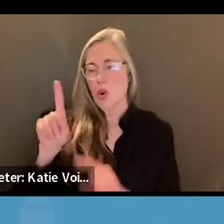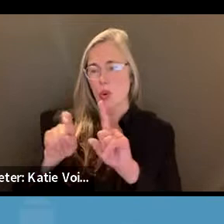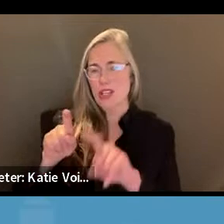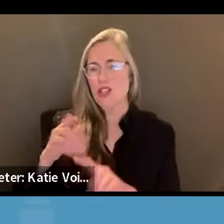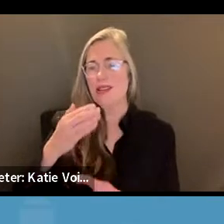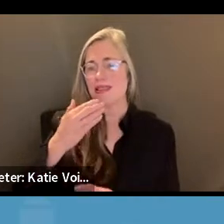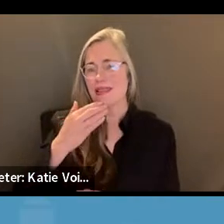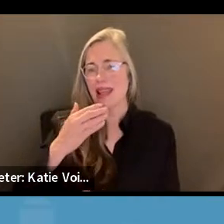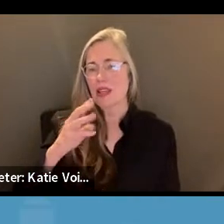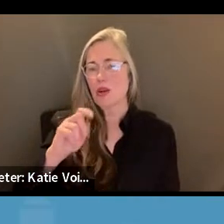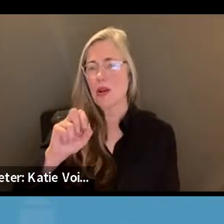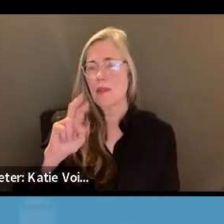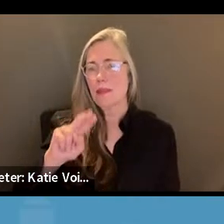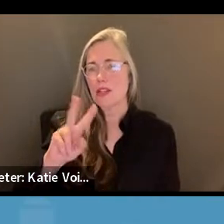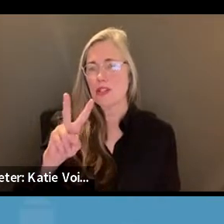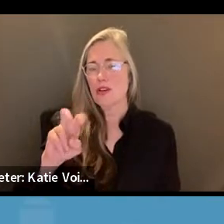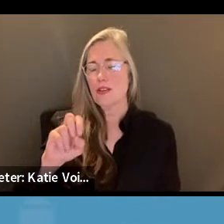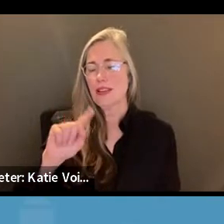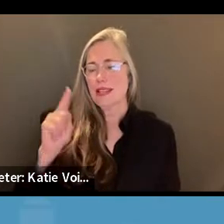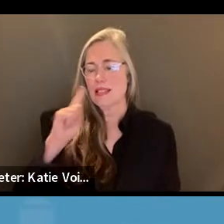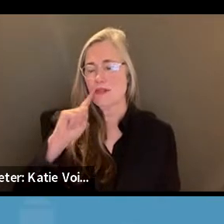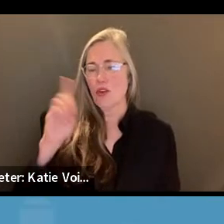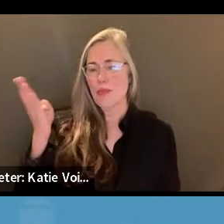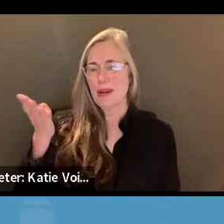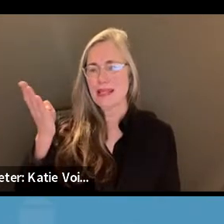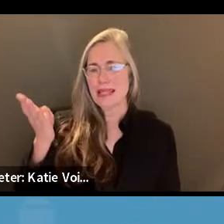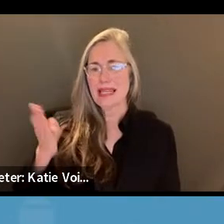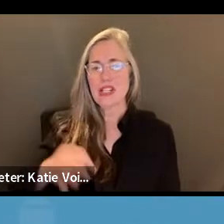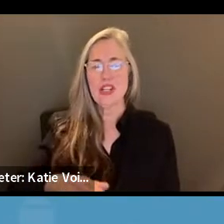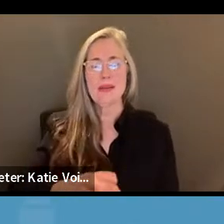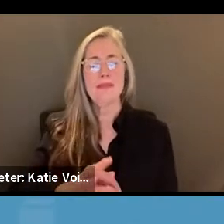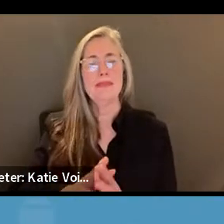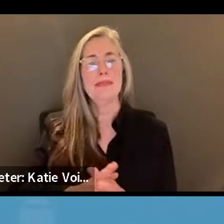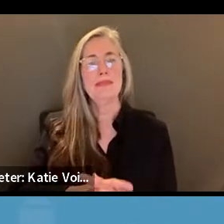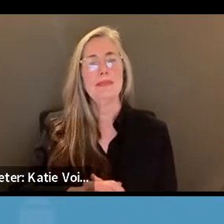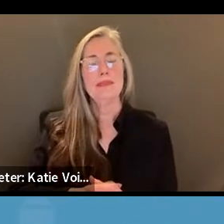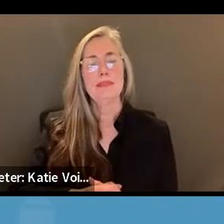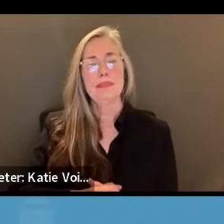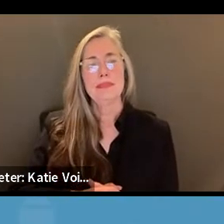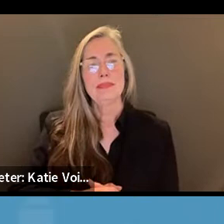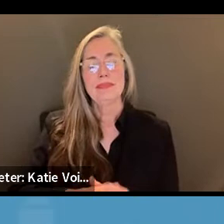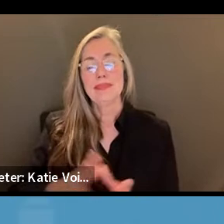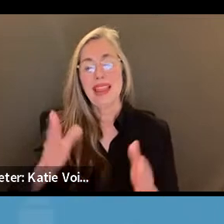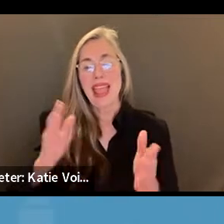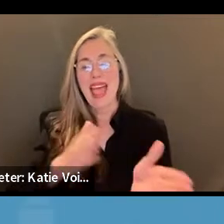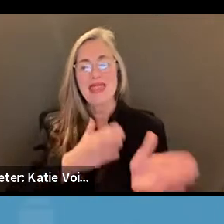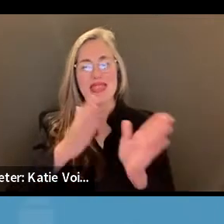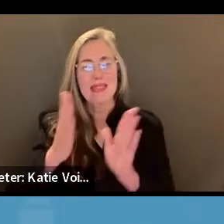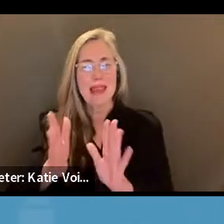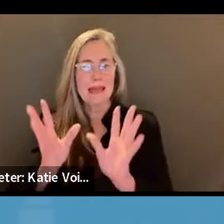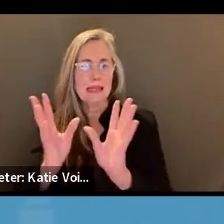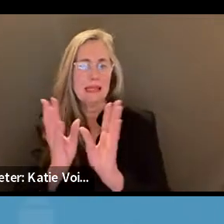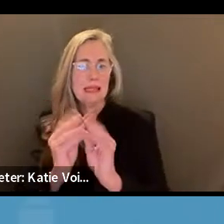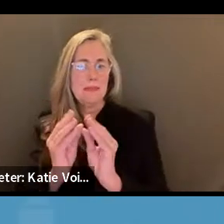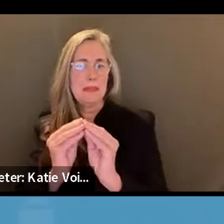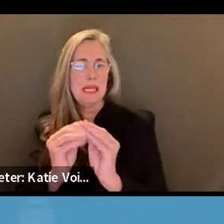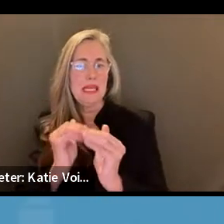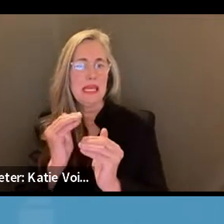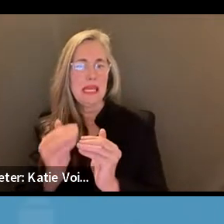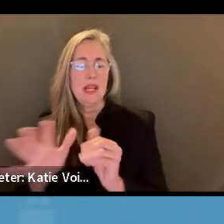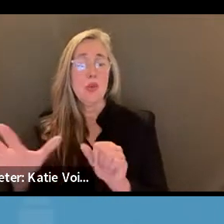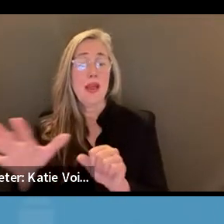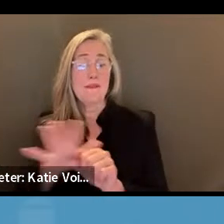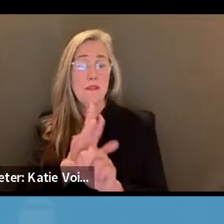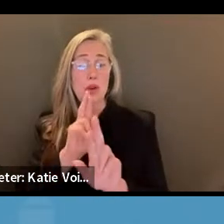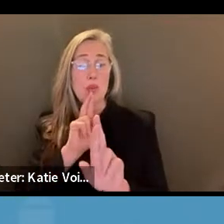Vance, for the presentation. At our next meeting, it sounds like we will get the full report